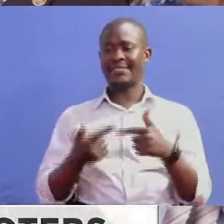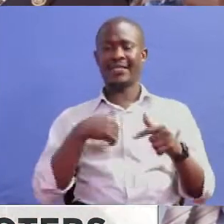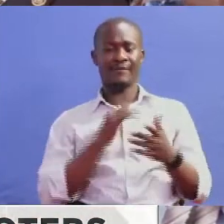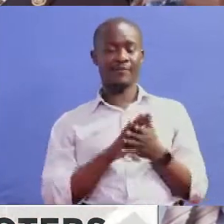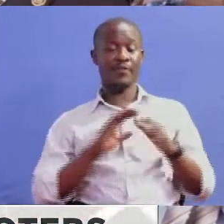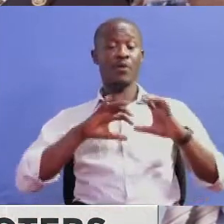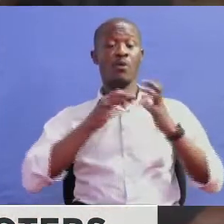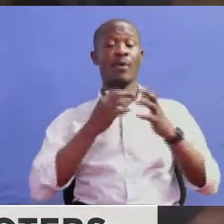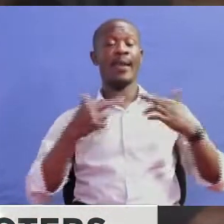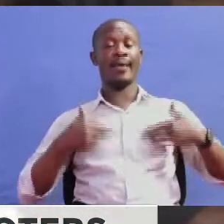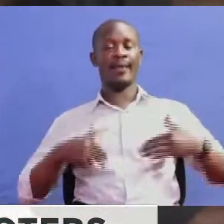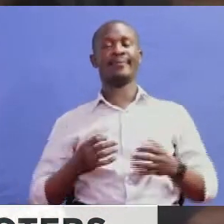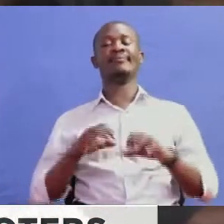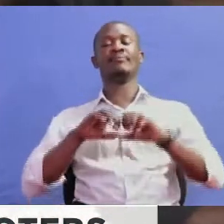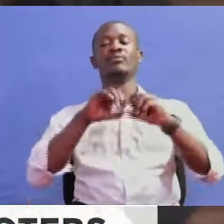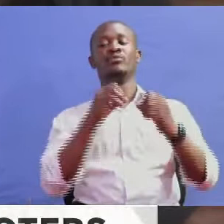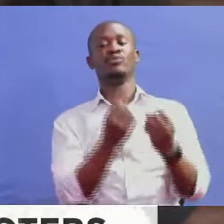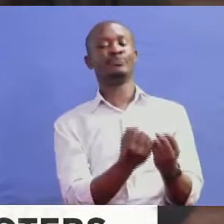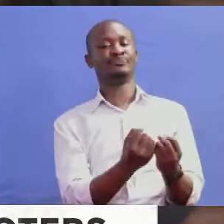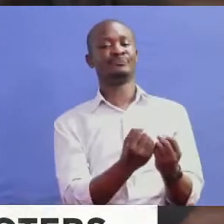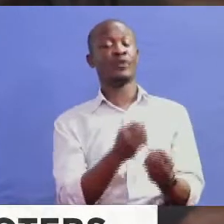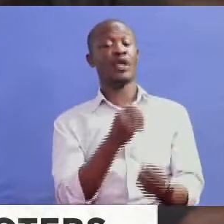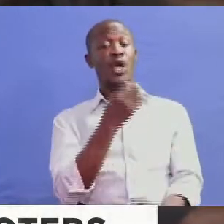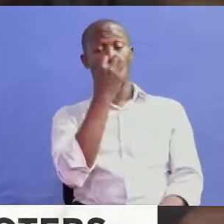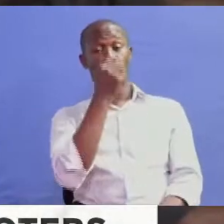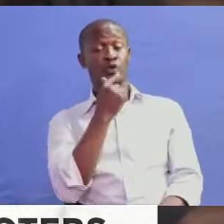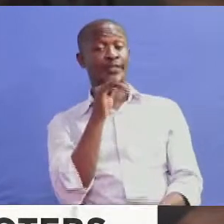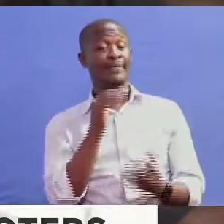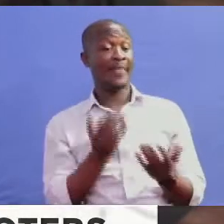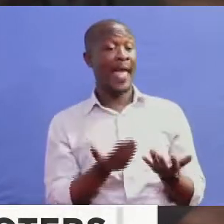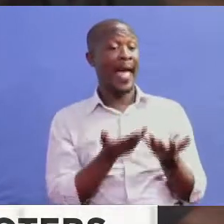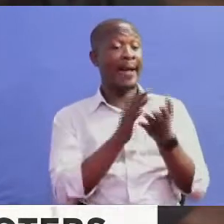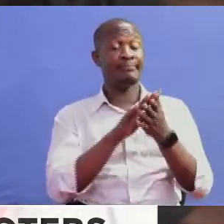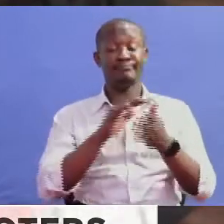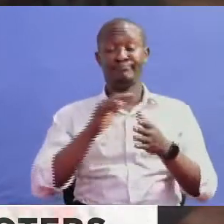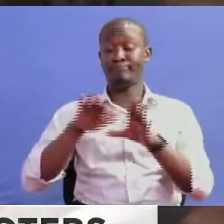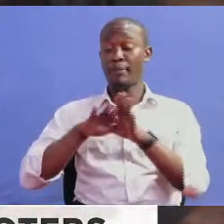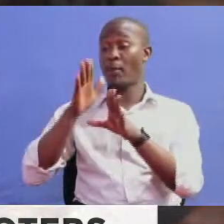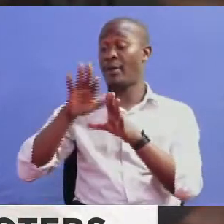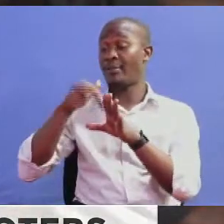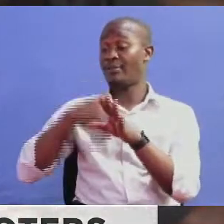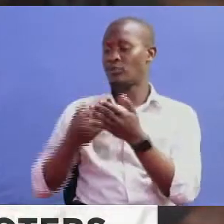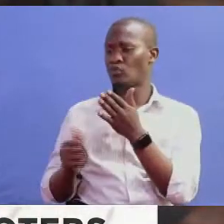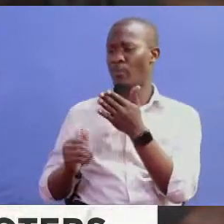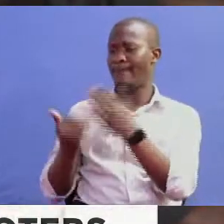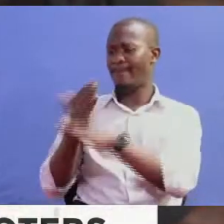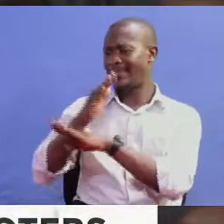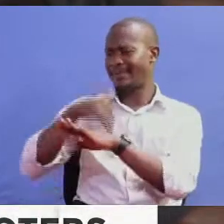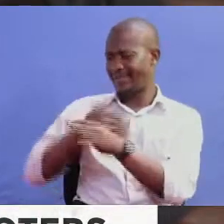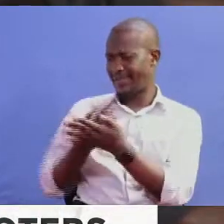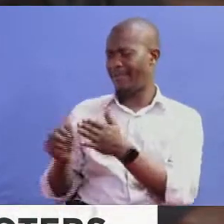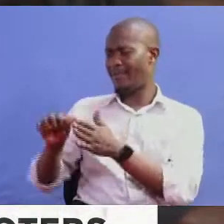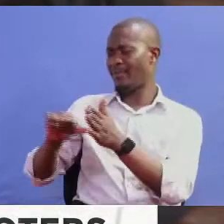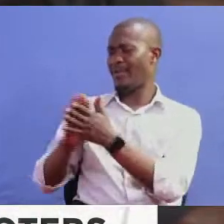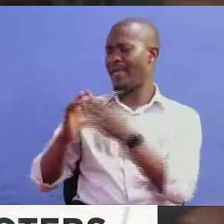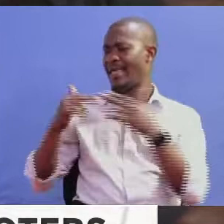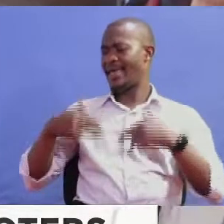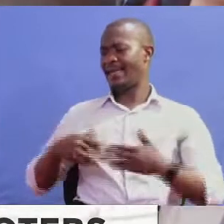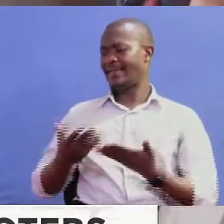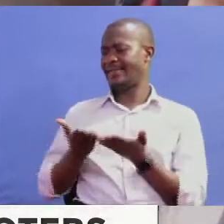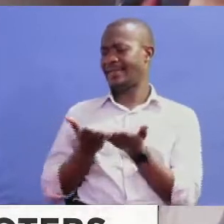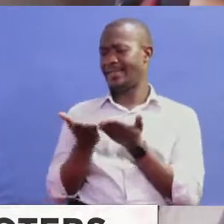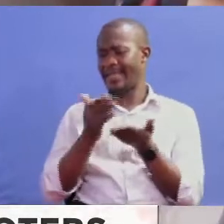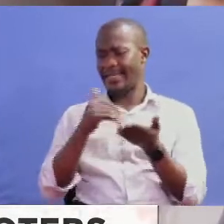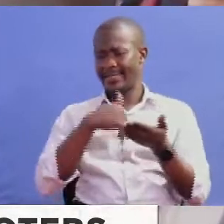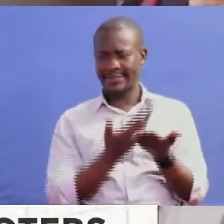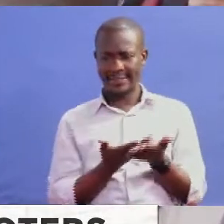Health Organization. Ruto further urged members of parliament to help pass the health bill to ensure healthcare delivery is firm, legal